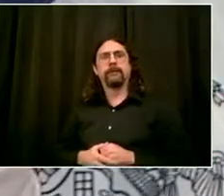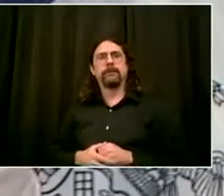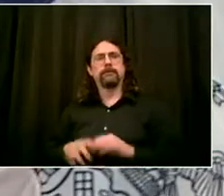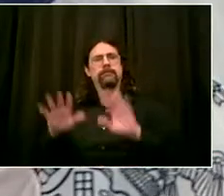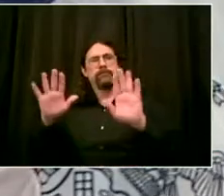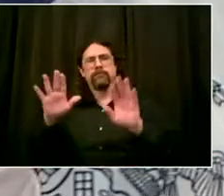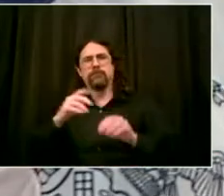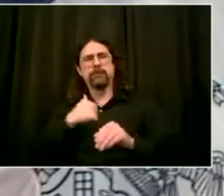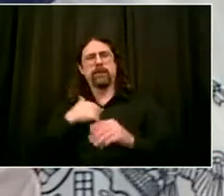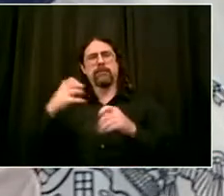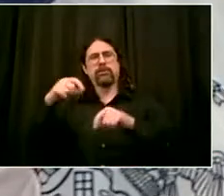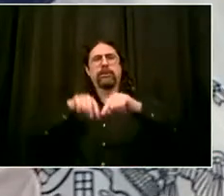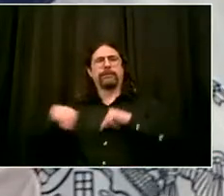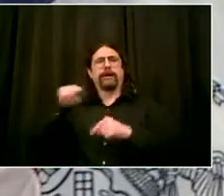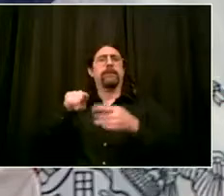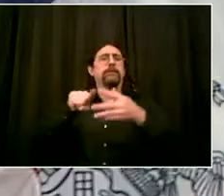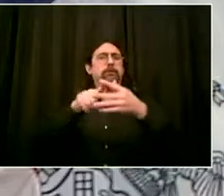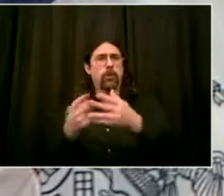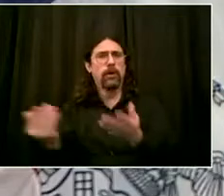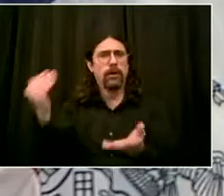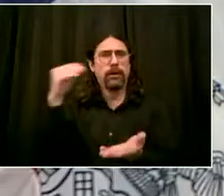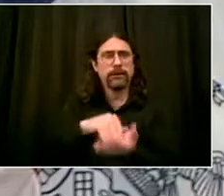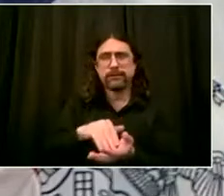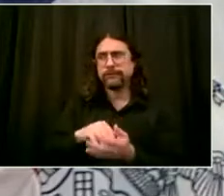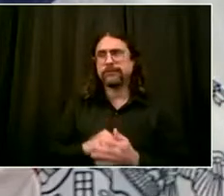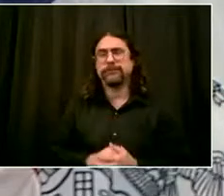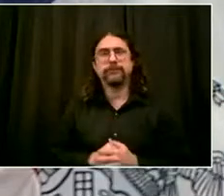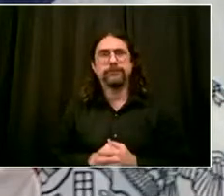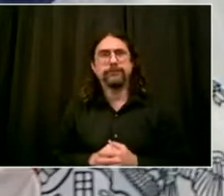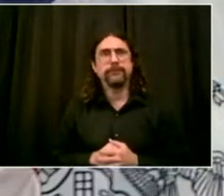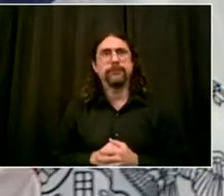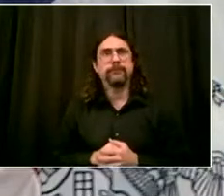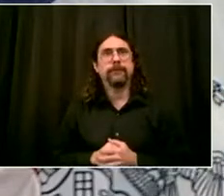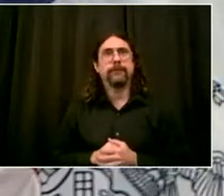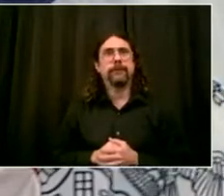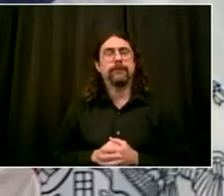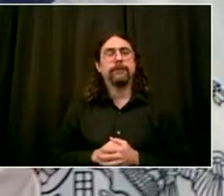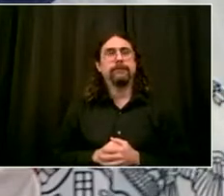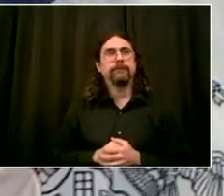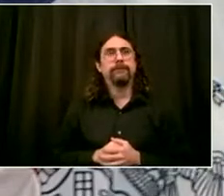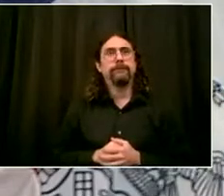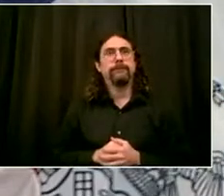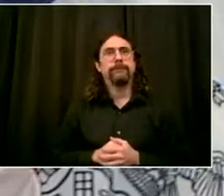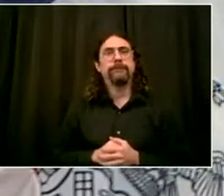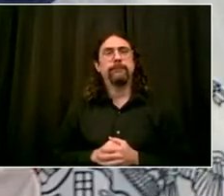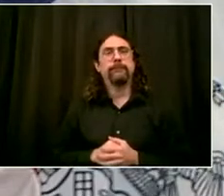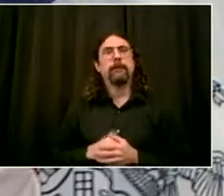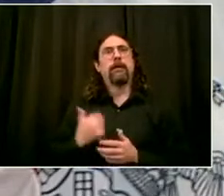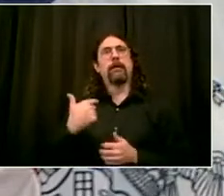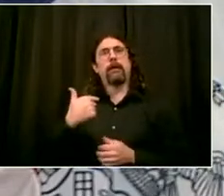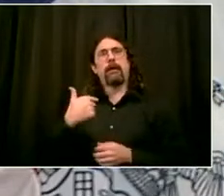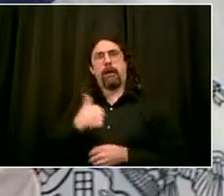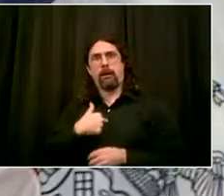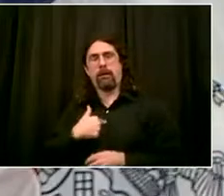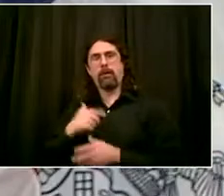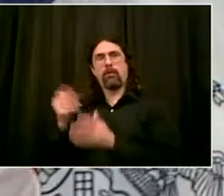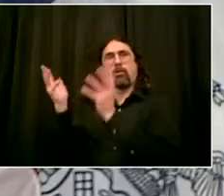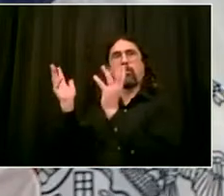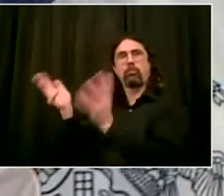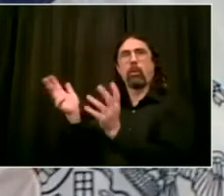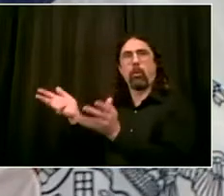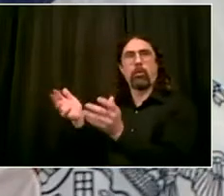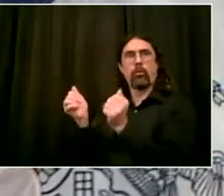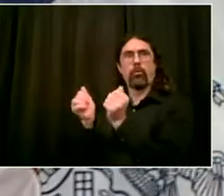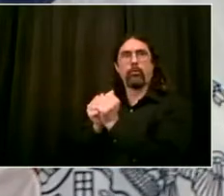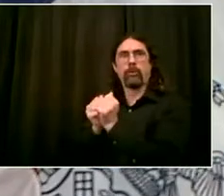we are curious um you know they use a lot of temporary measures to kind of get through the peak of the pandemic and are there any plans from